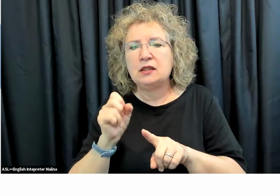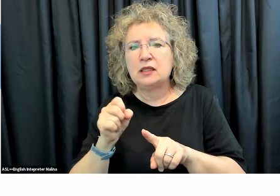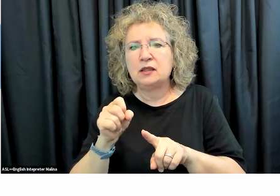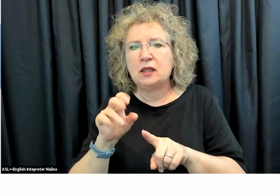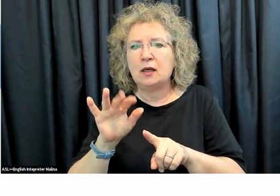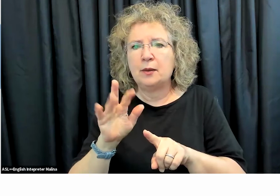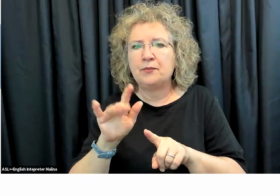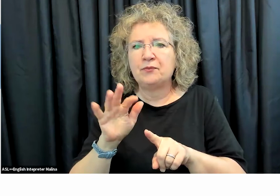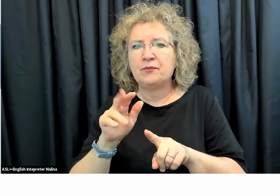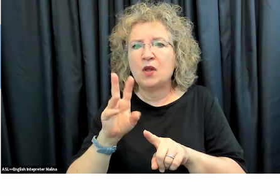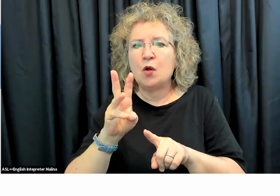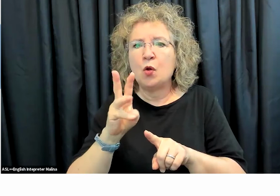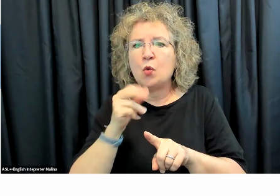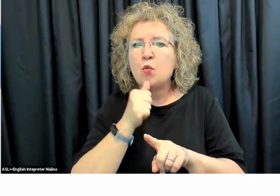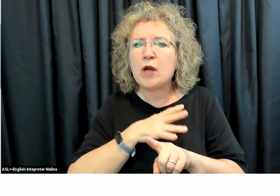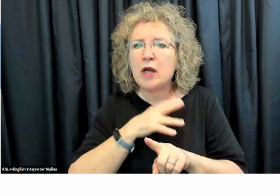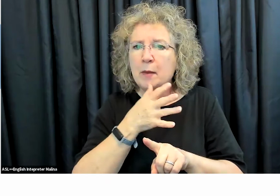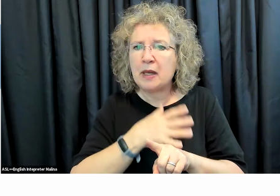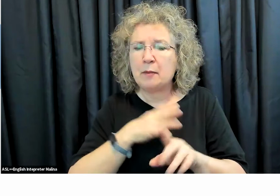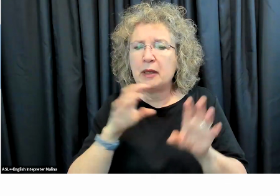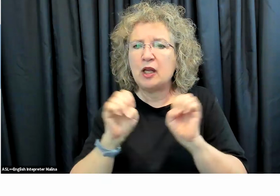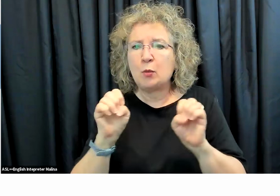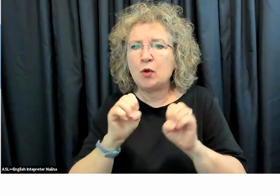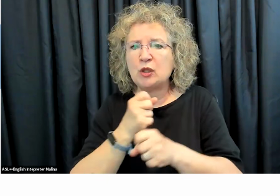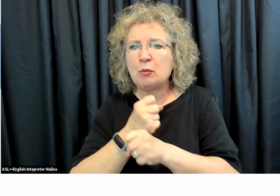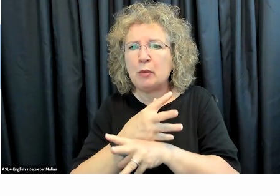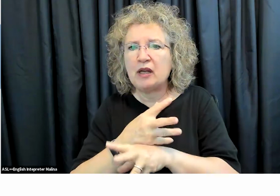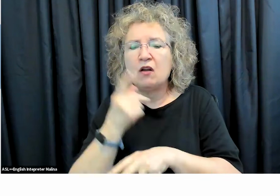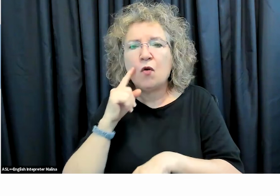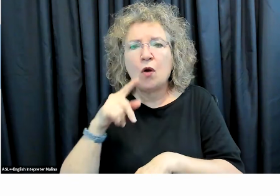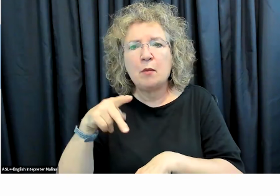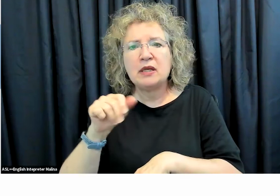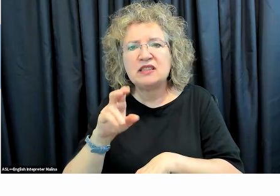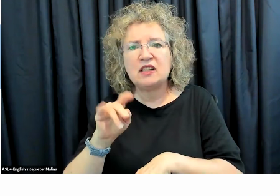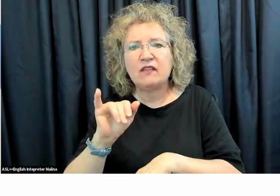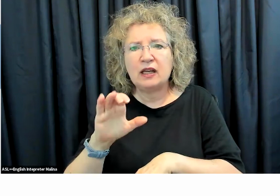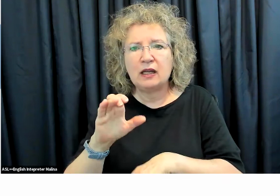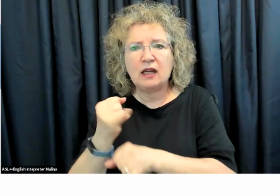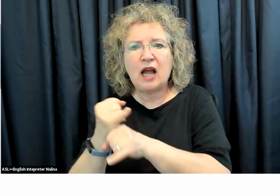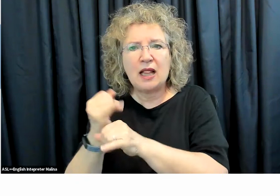for Women Emergency Preparedness for Pacific Islander.